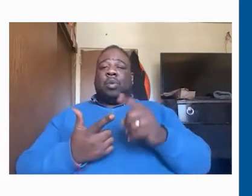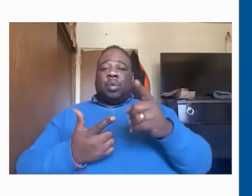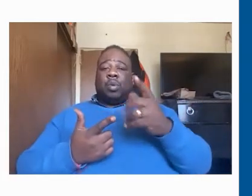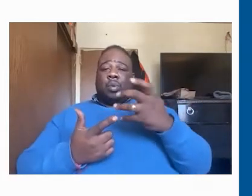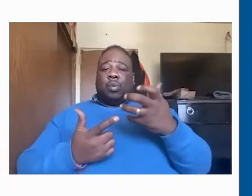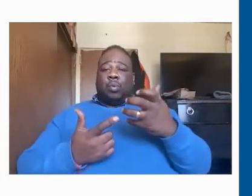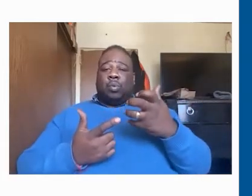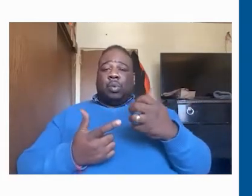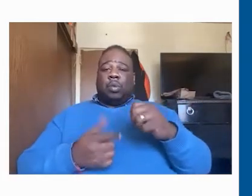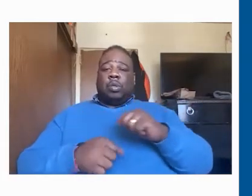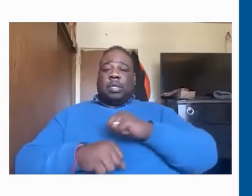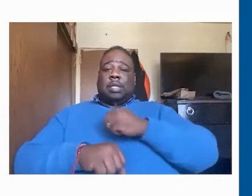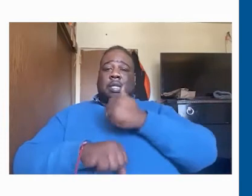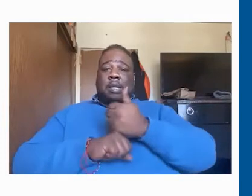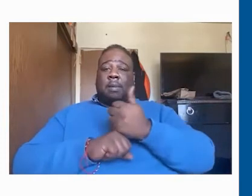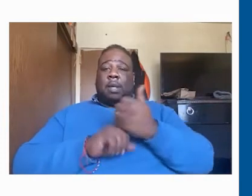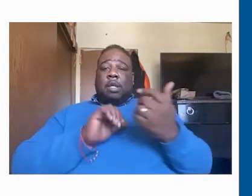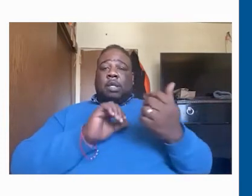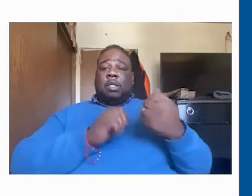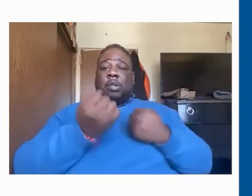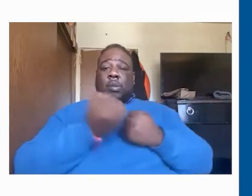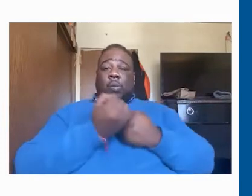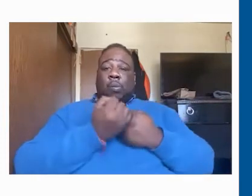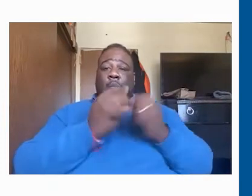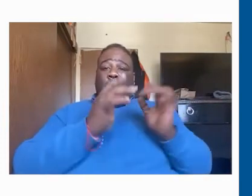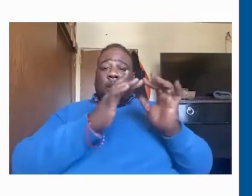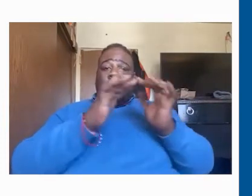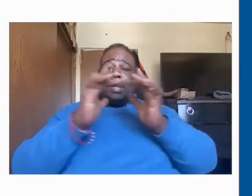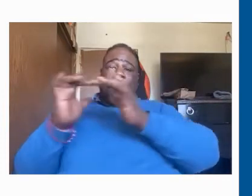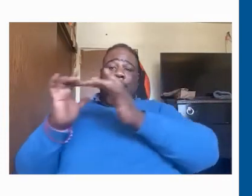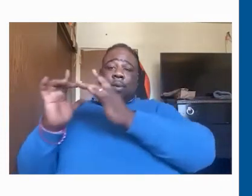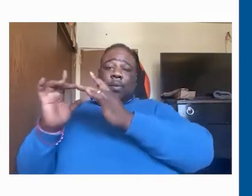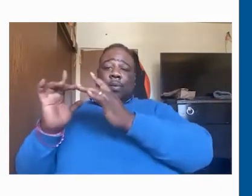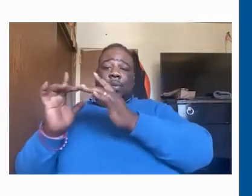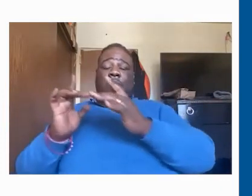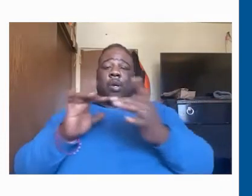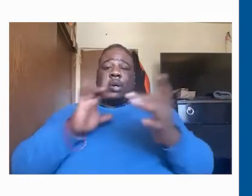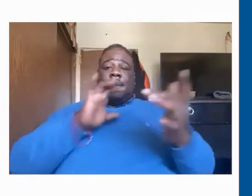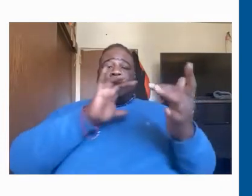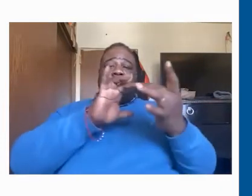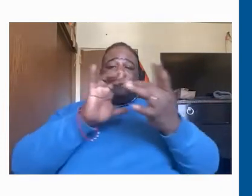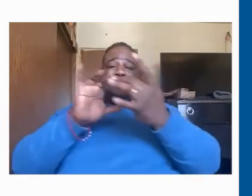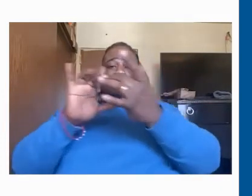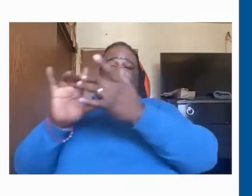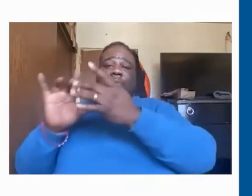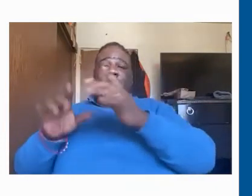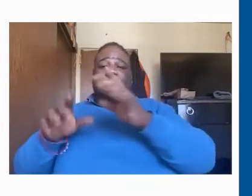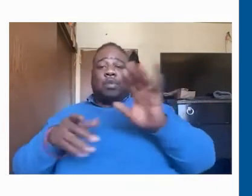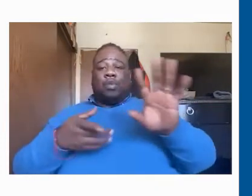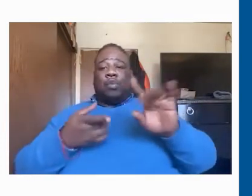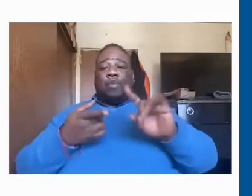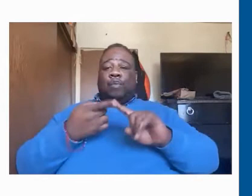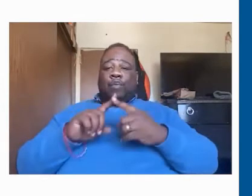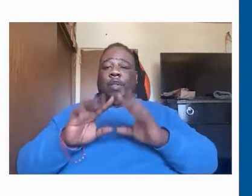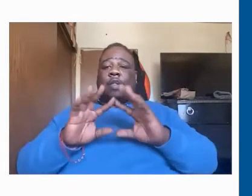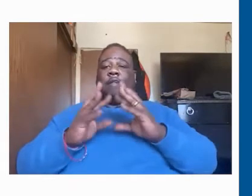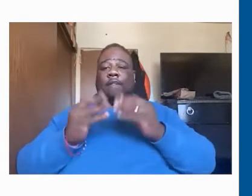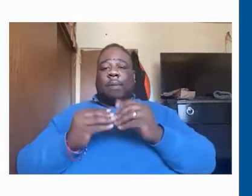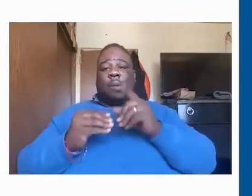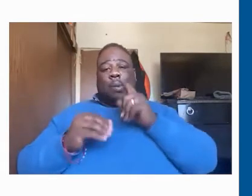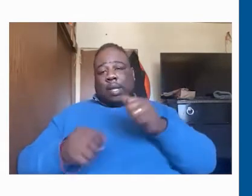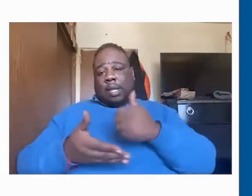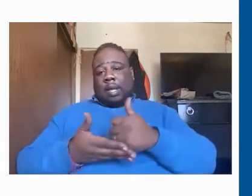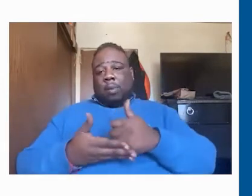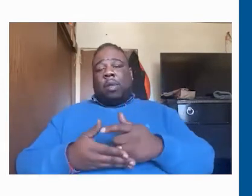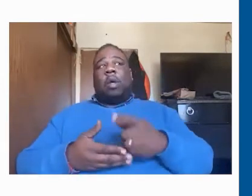creating a support network, having communication in mind, also writing down all medical information, having an evacuation plan